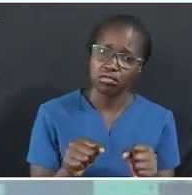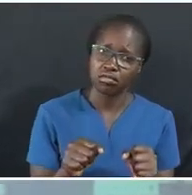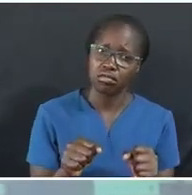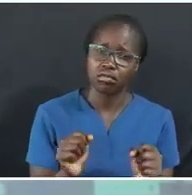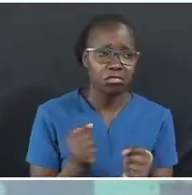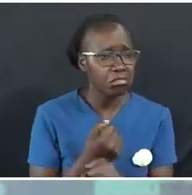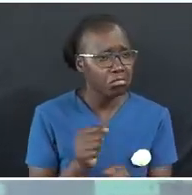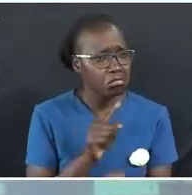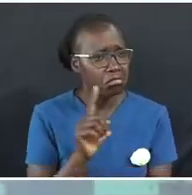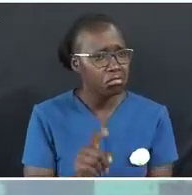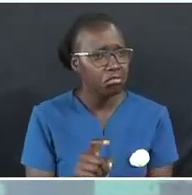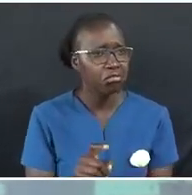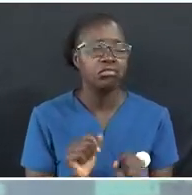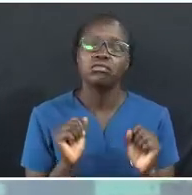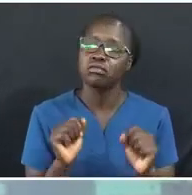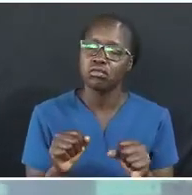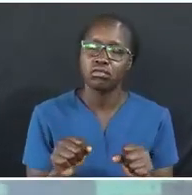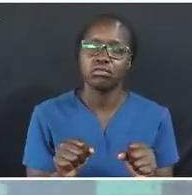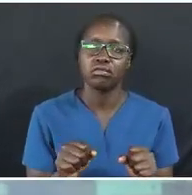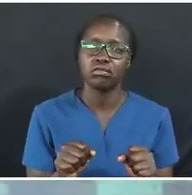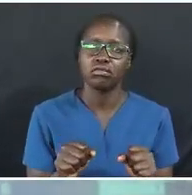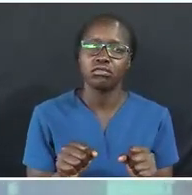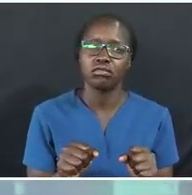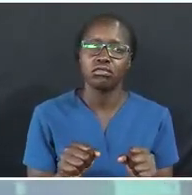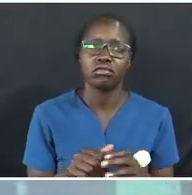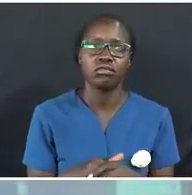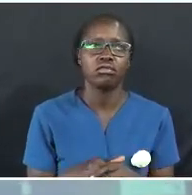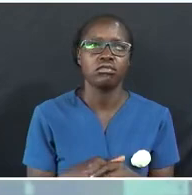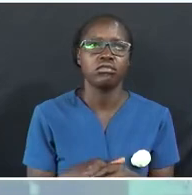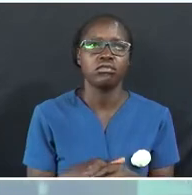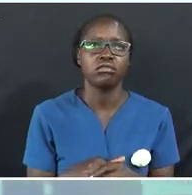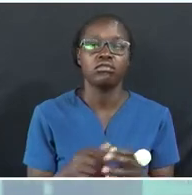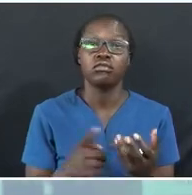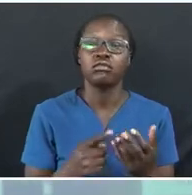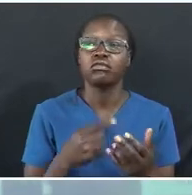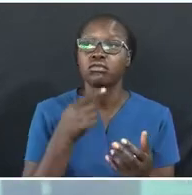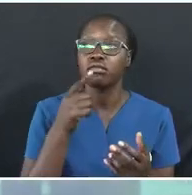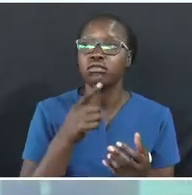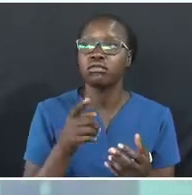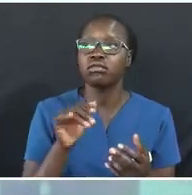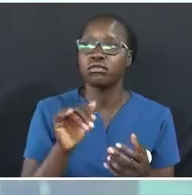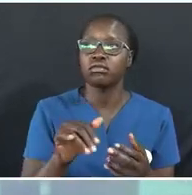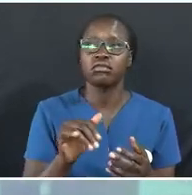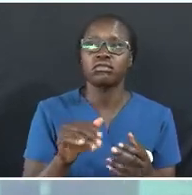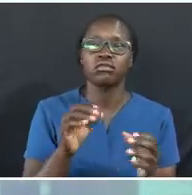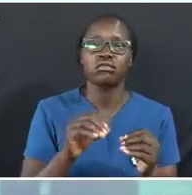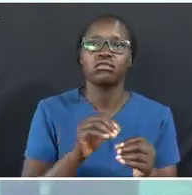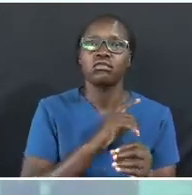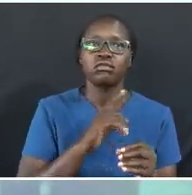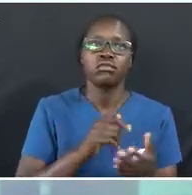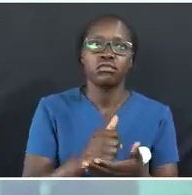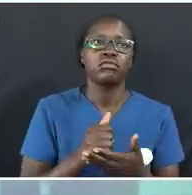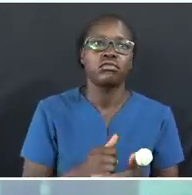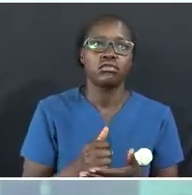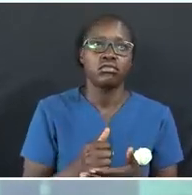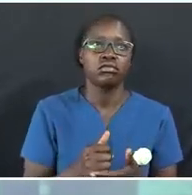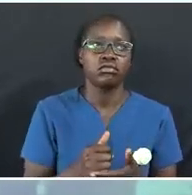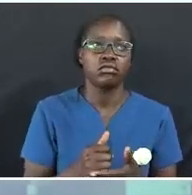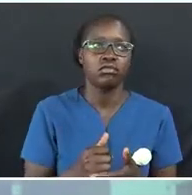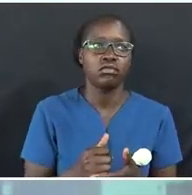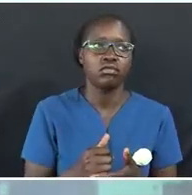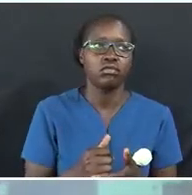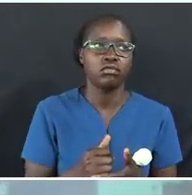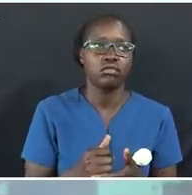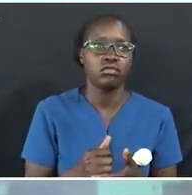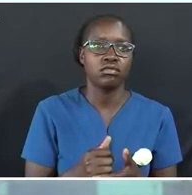impossible? Is it possible? How many say by the grace of God, if all of us went out, God is